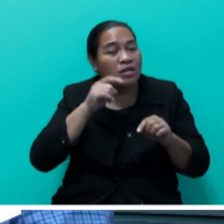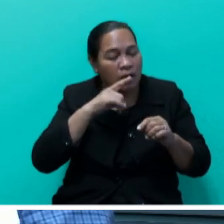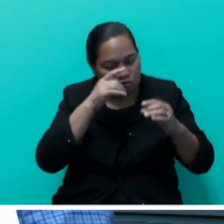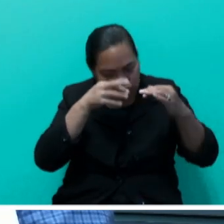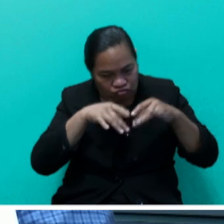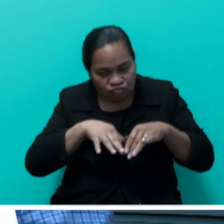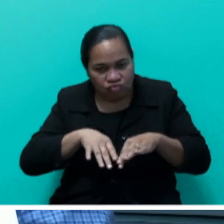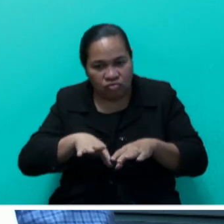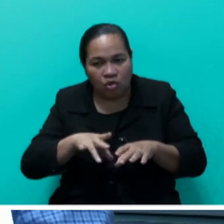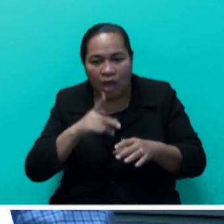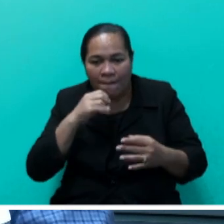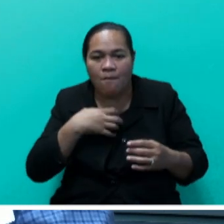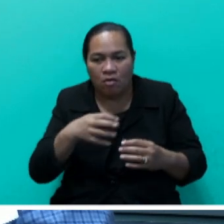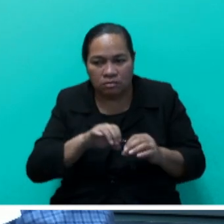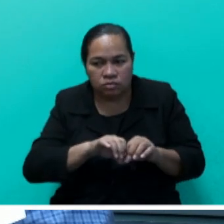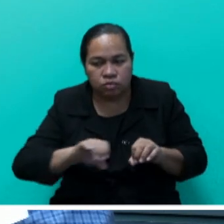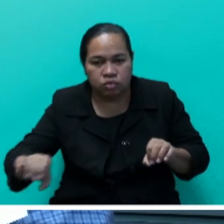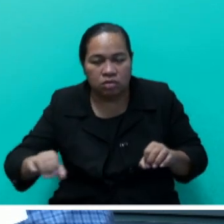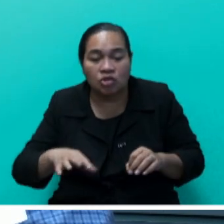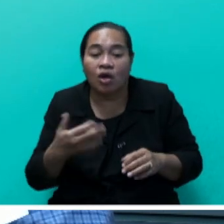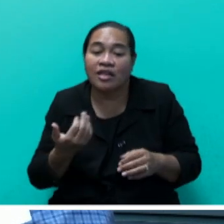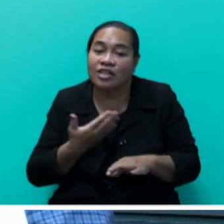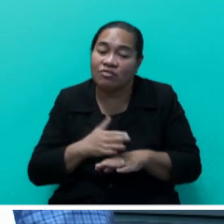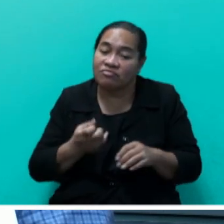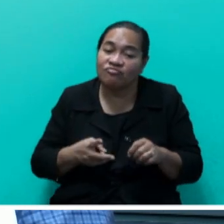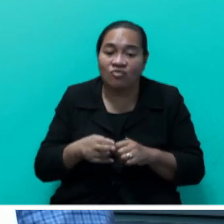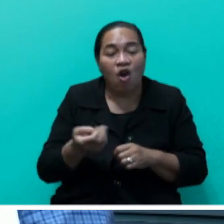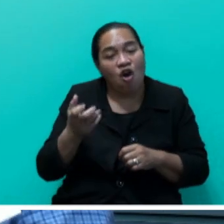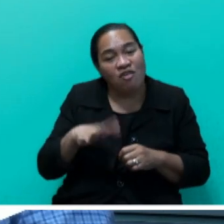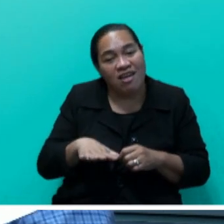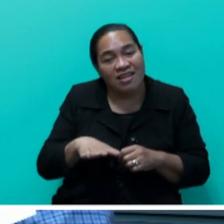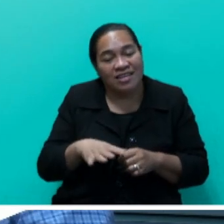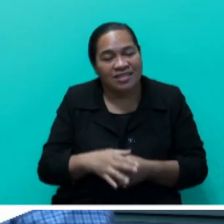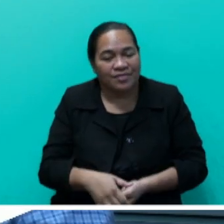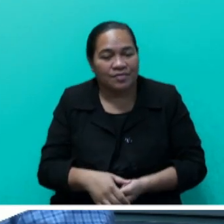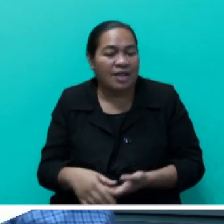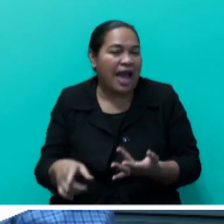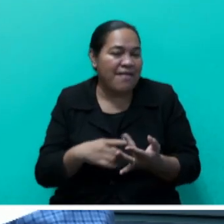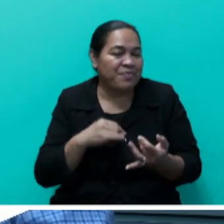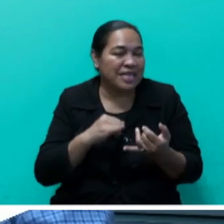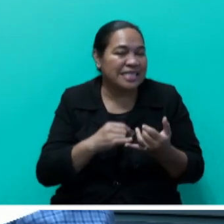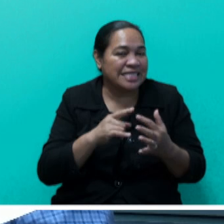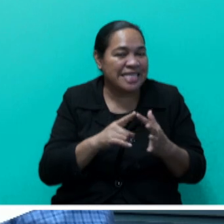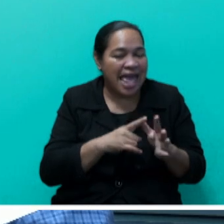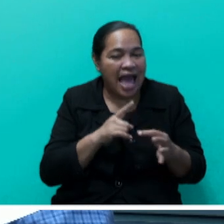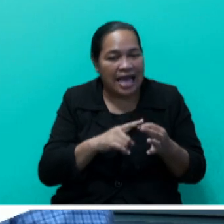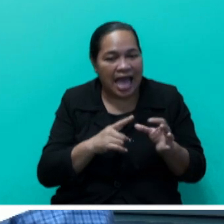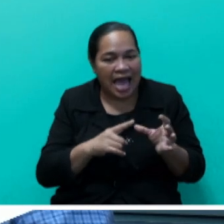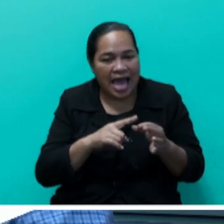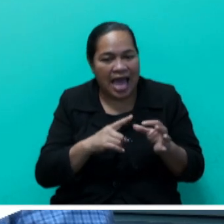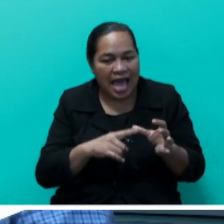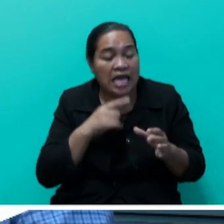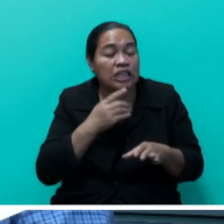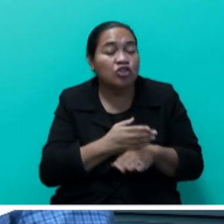network extension following the commission of the new 5 MLD water treatment plant. Sanganga water supply system expansion, a new water treatment